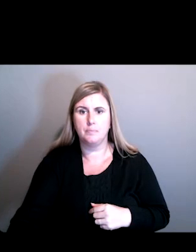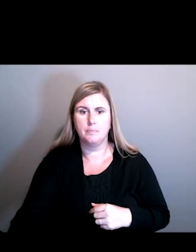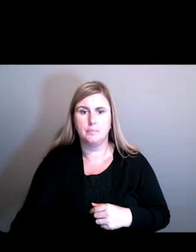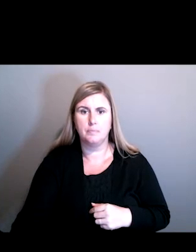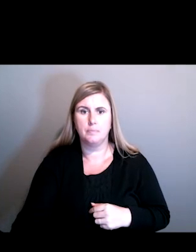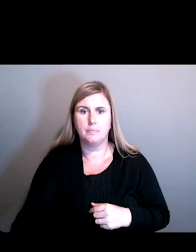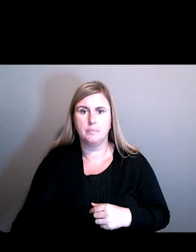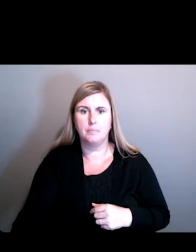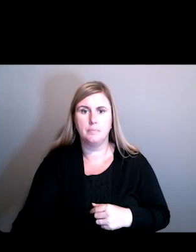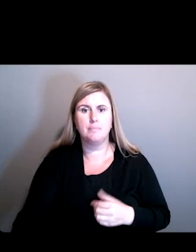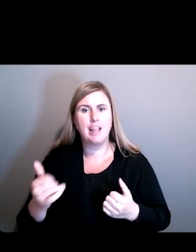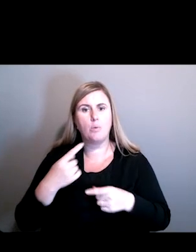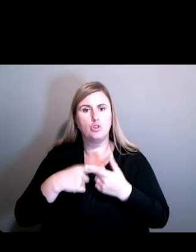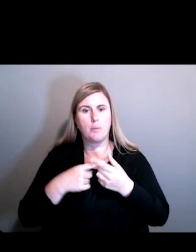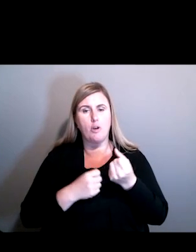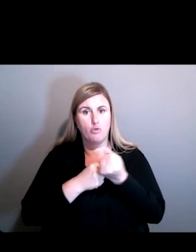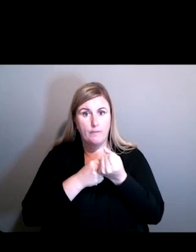So now we're going to talk about reinforcement.